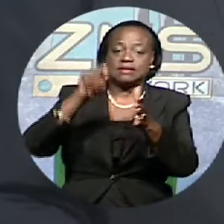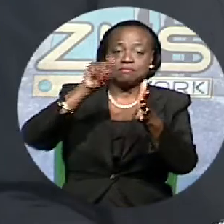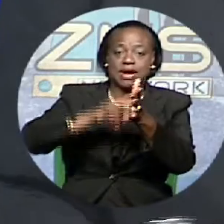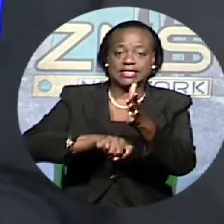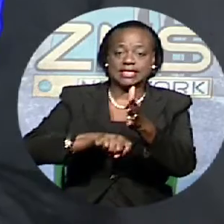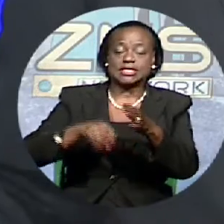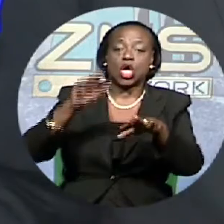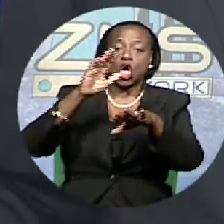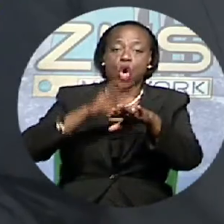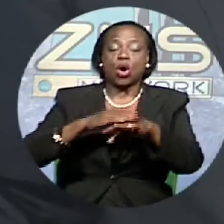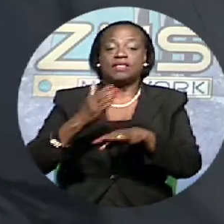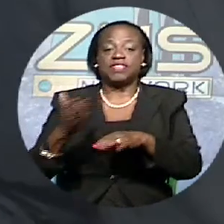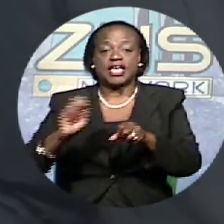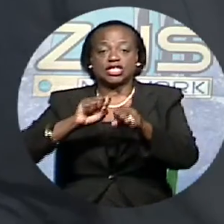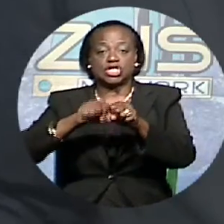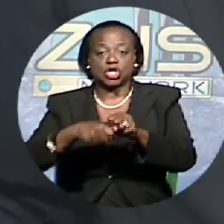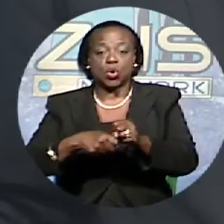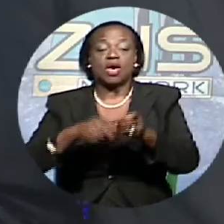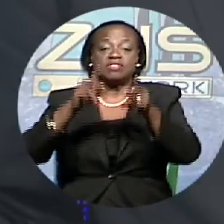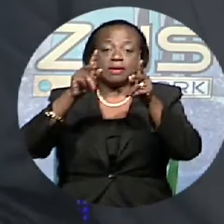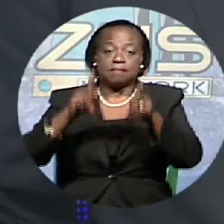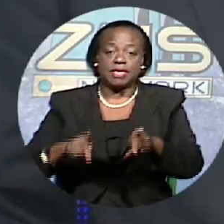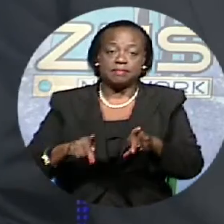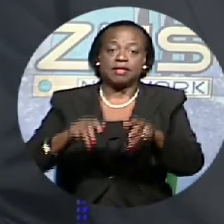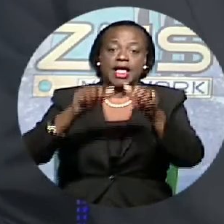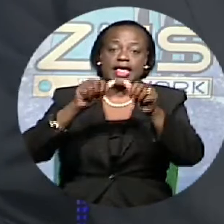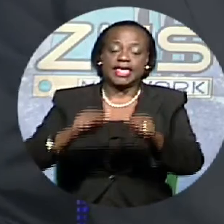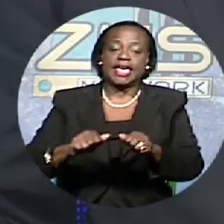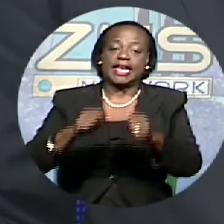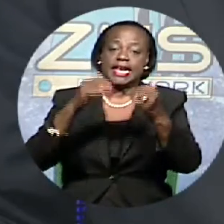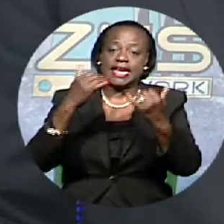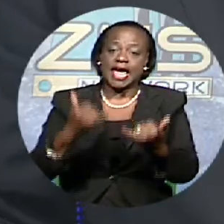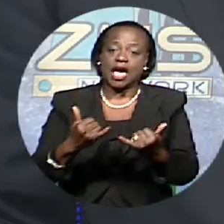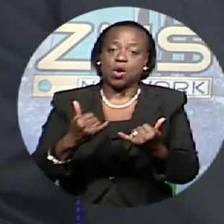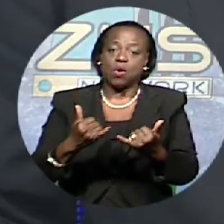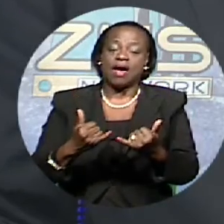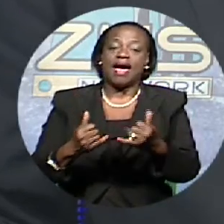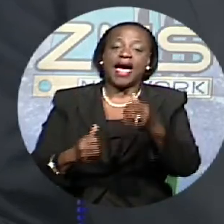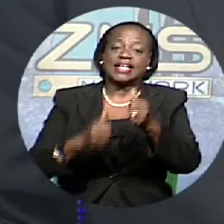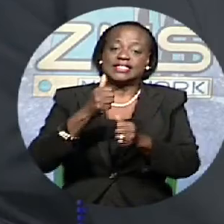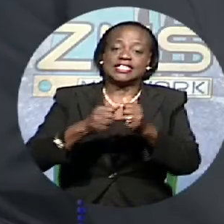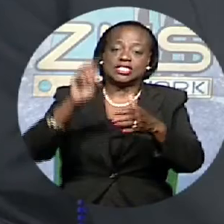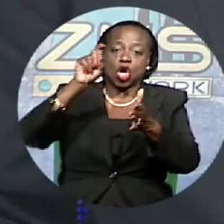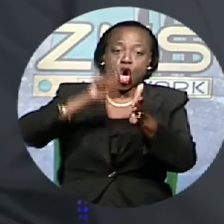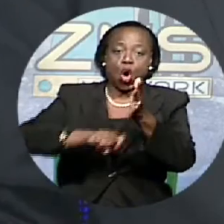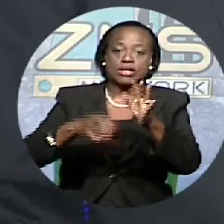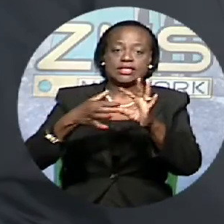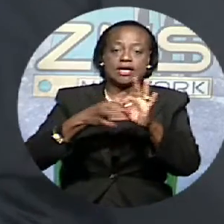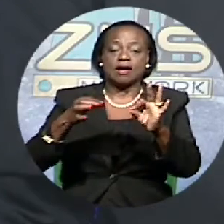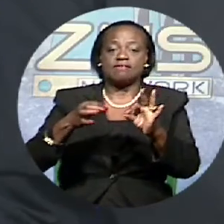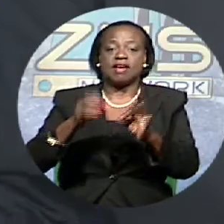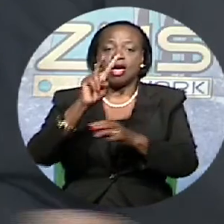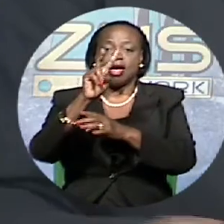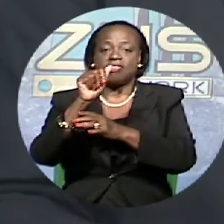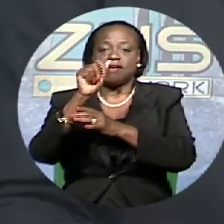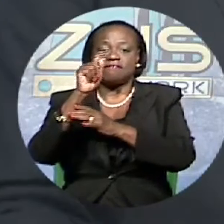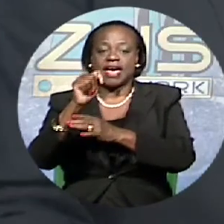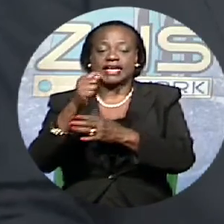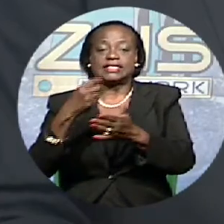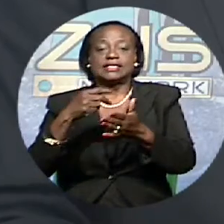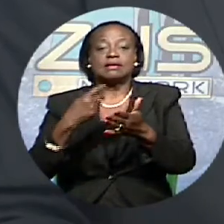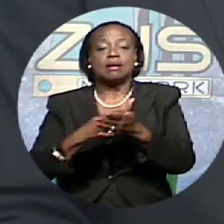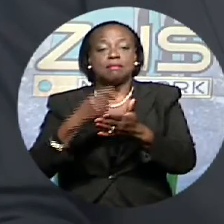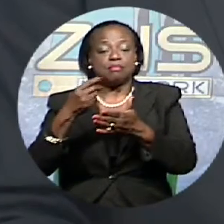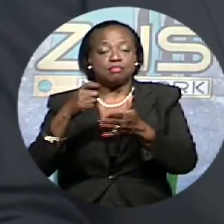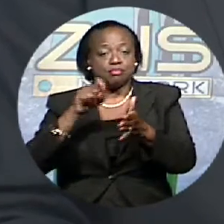customers can easily access the cost of the tax price. This from the VAT Department, which is already issuing warning letters